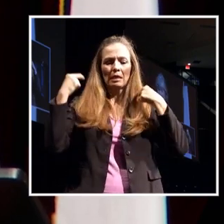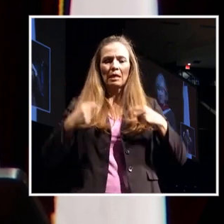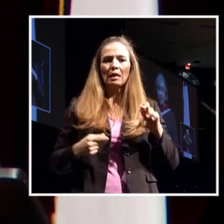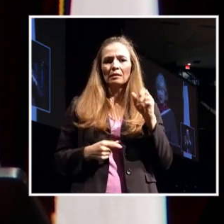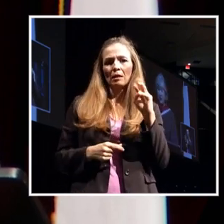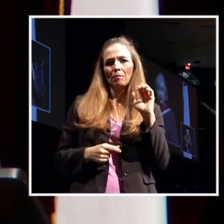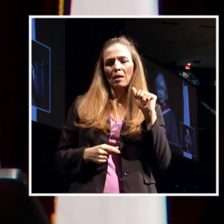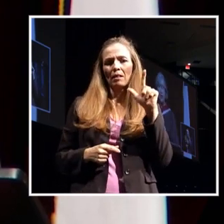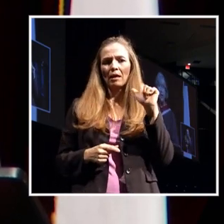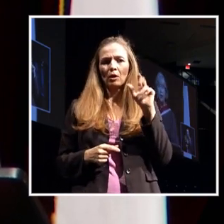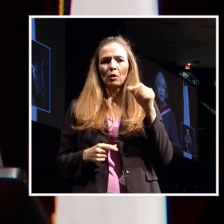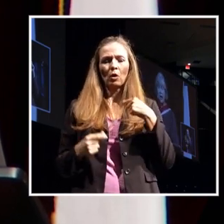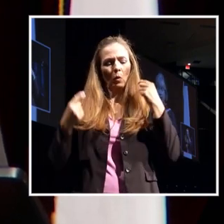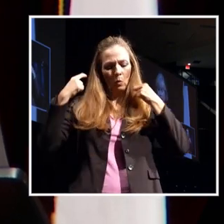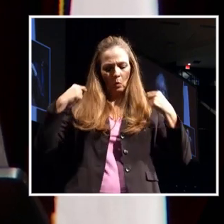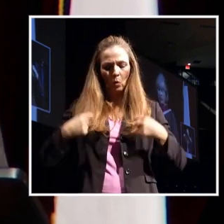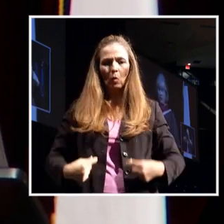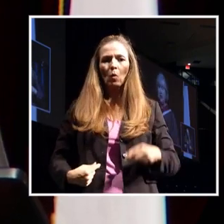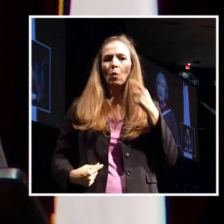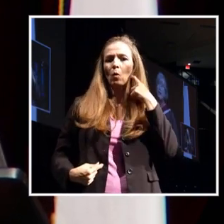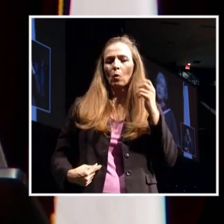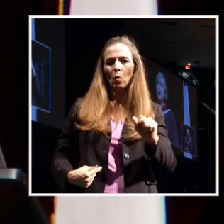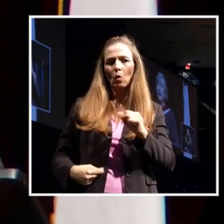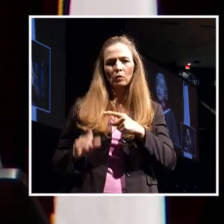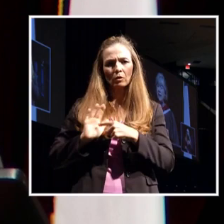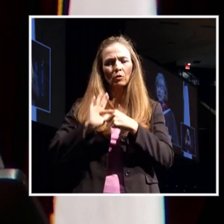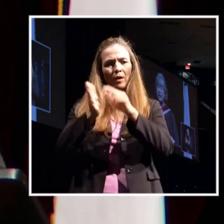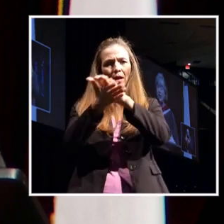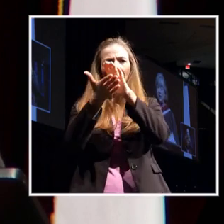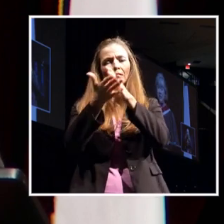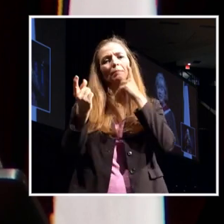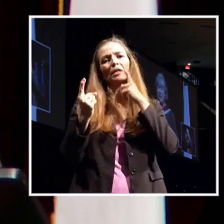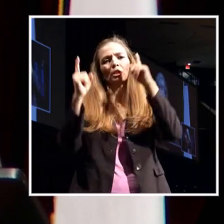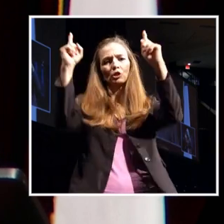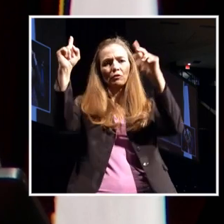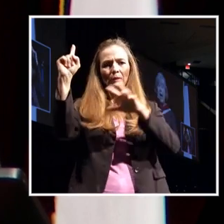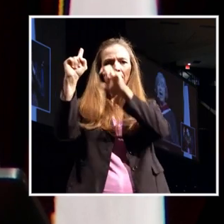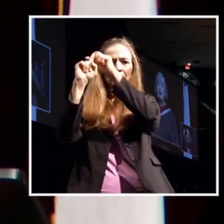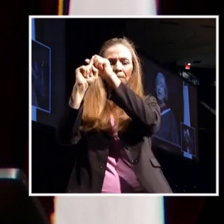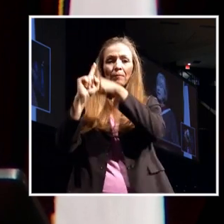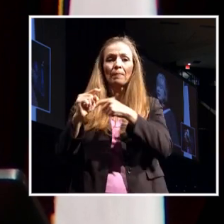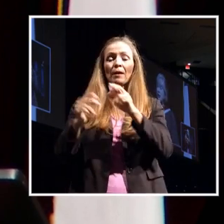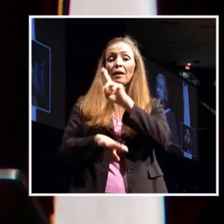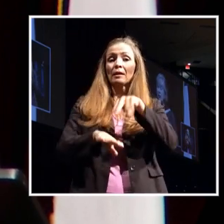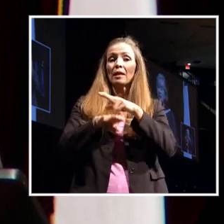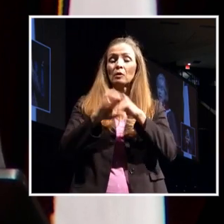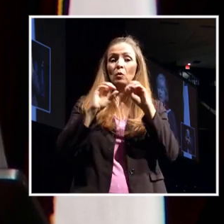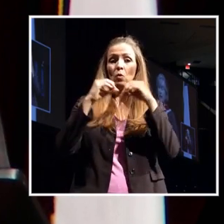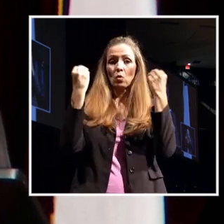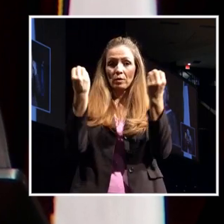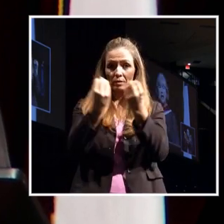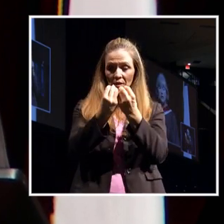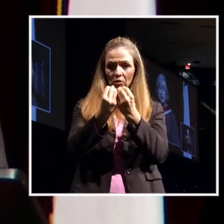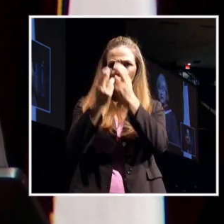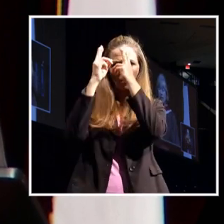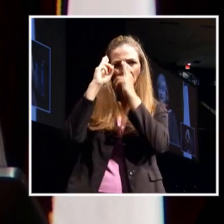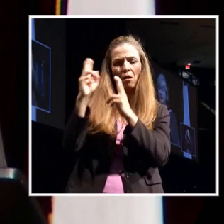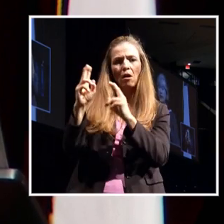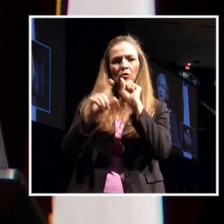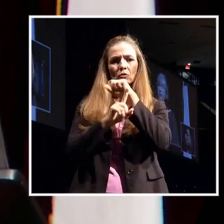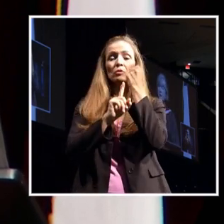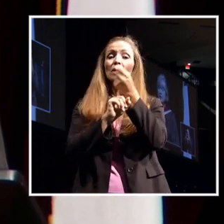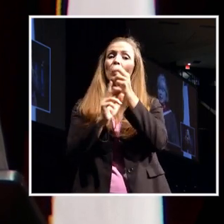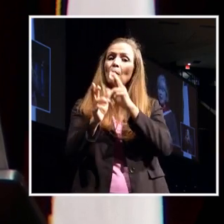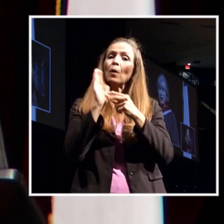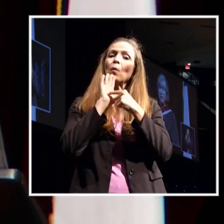cum laude graduates are wearing gold honor cords, denoting their academic achievements. Our national organizations and honor societies